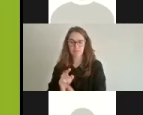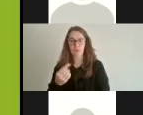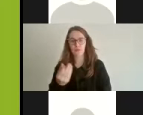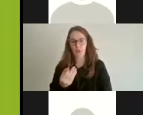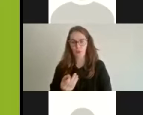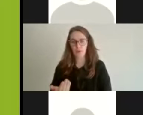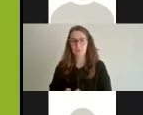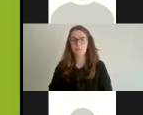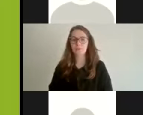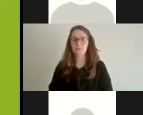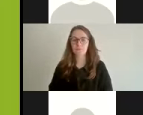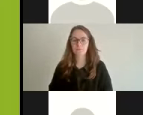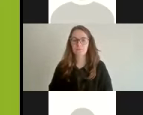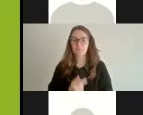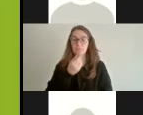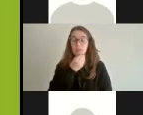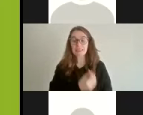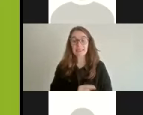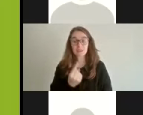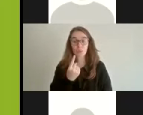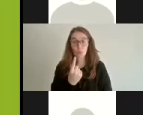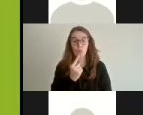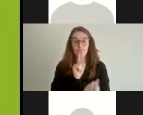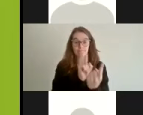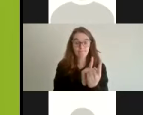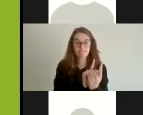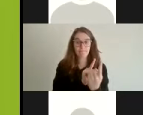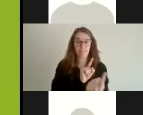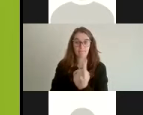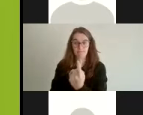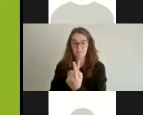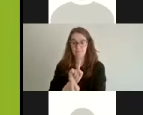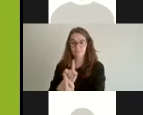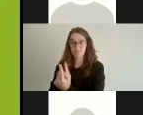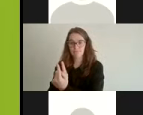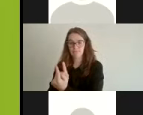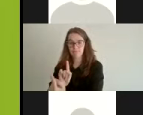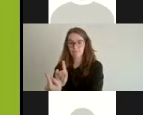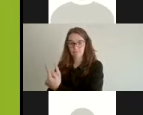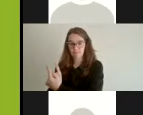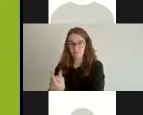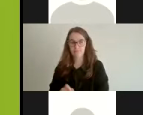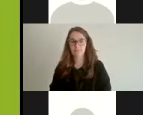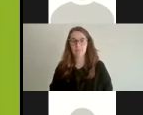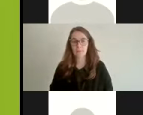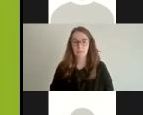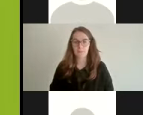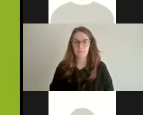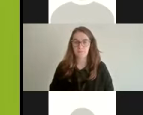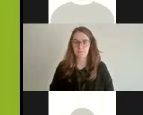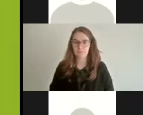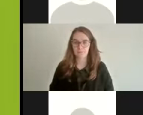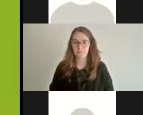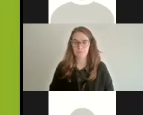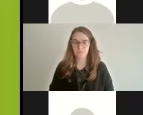we teach just one kid, and it's in here the kids are do